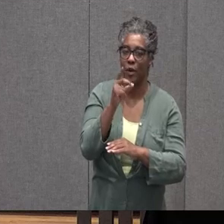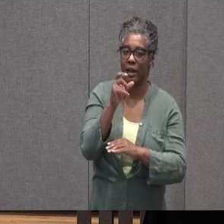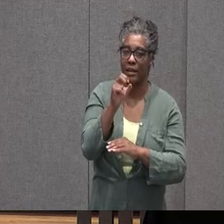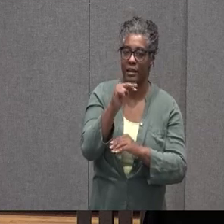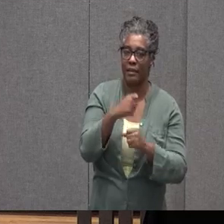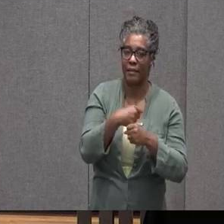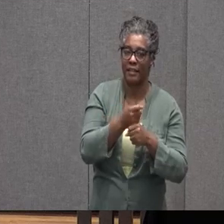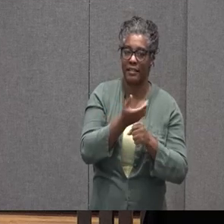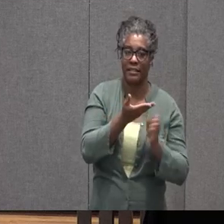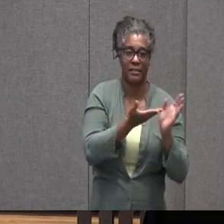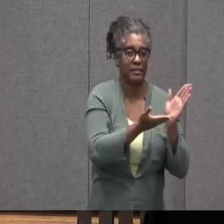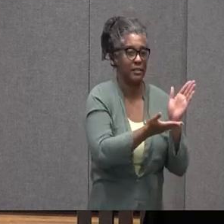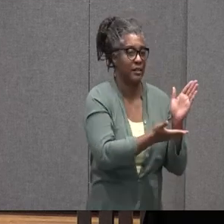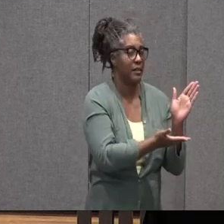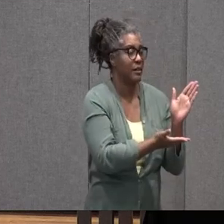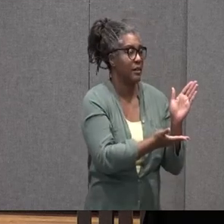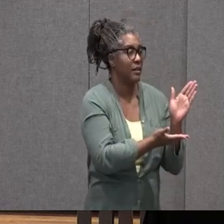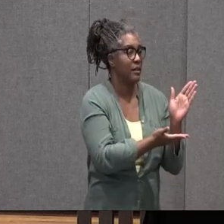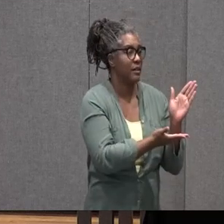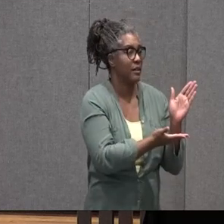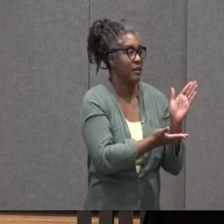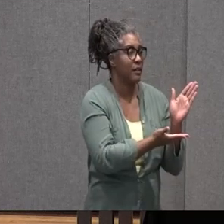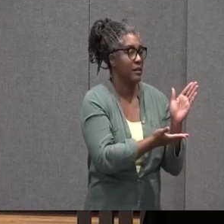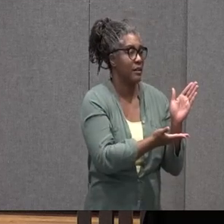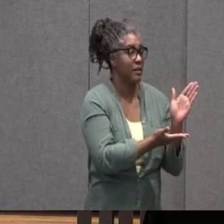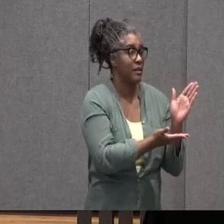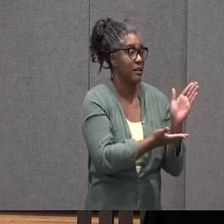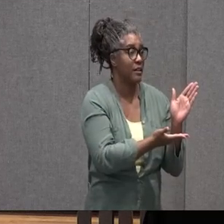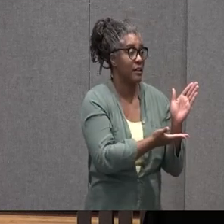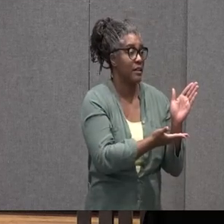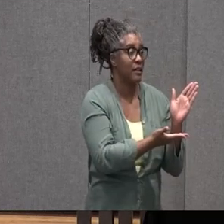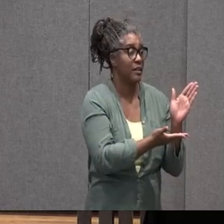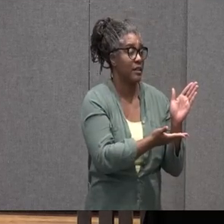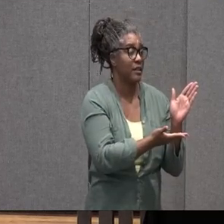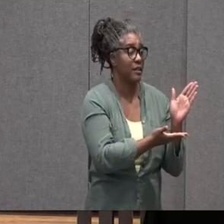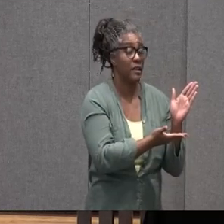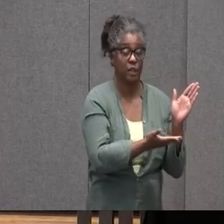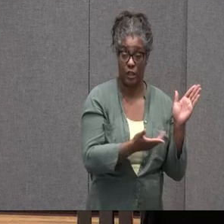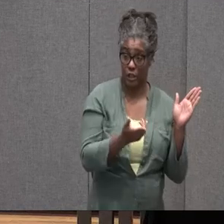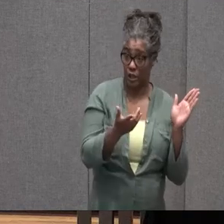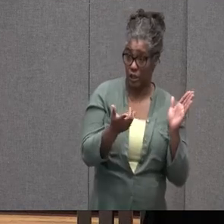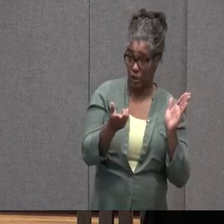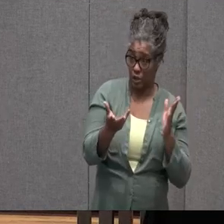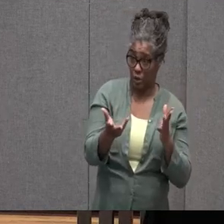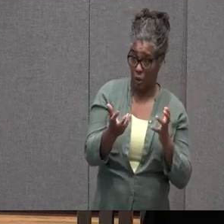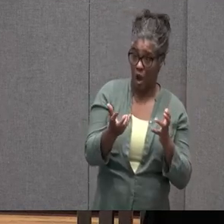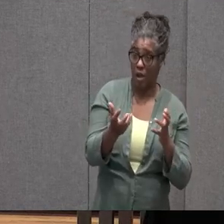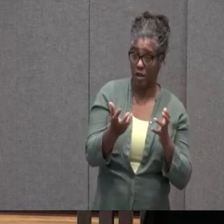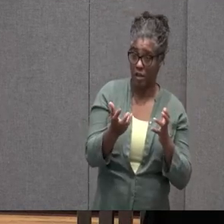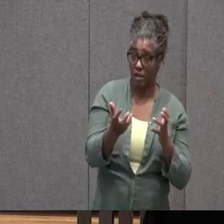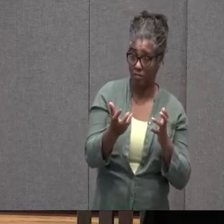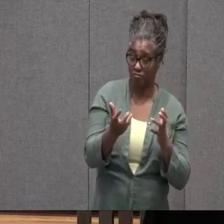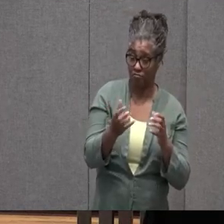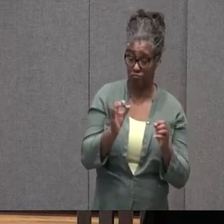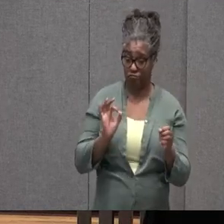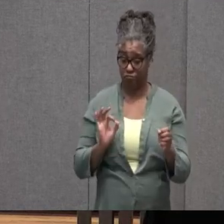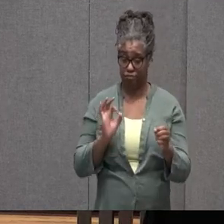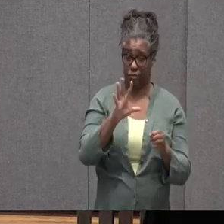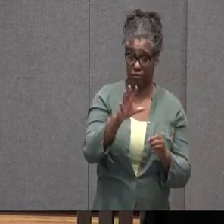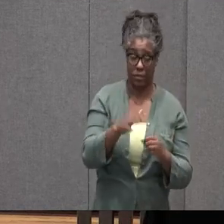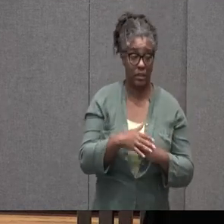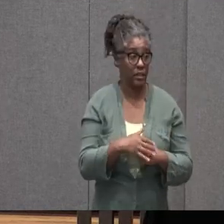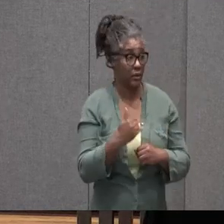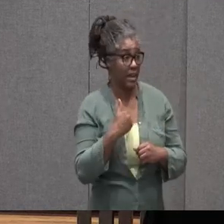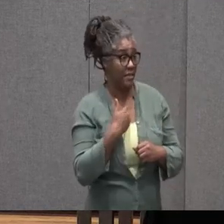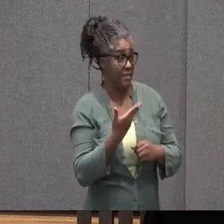my favorite. Okay, so it's, do you want to shoot it? Because I think you... Do we have the little thing?